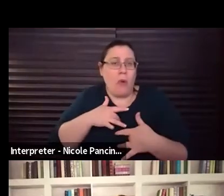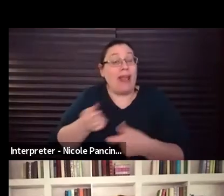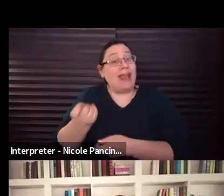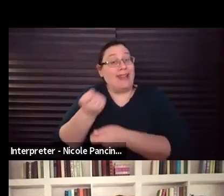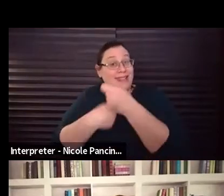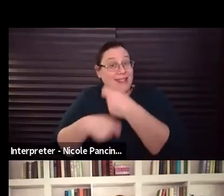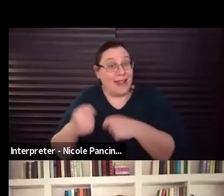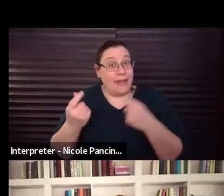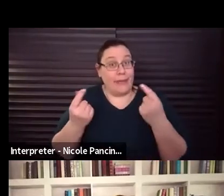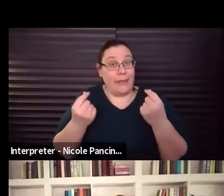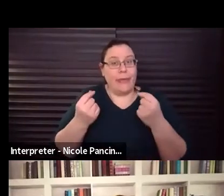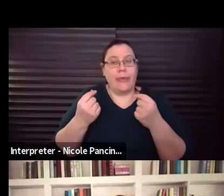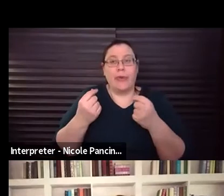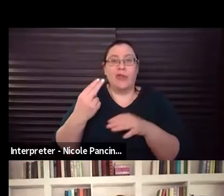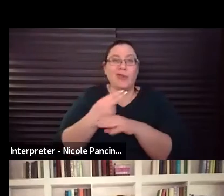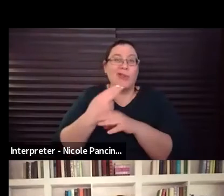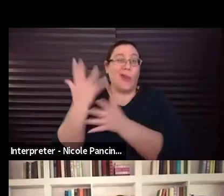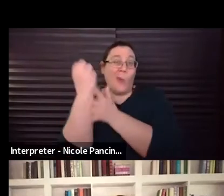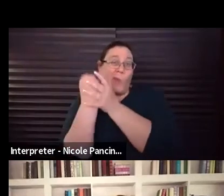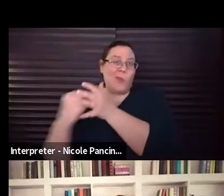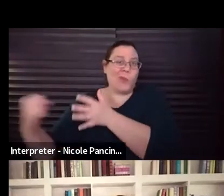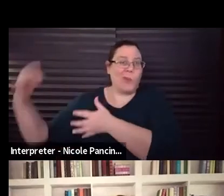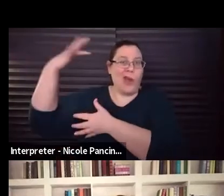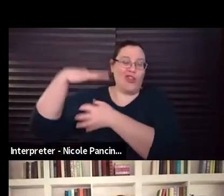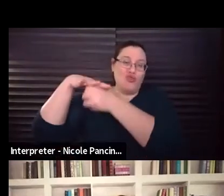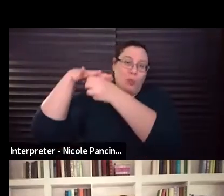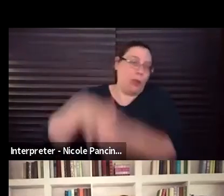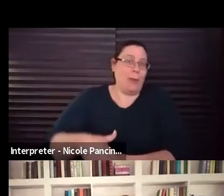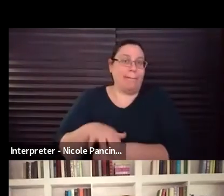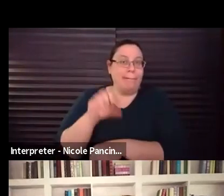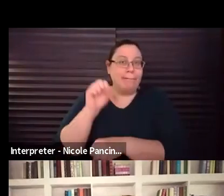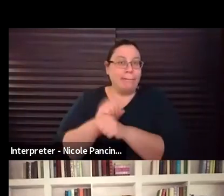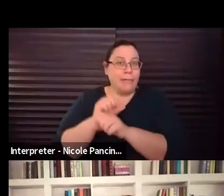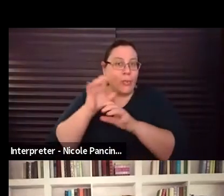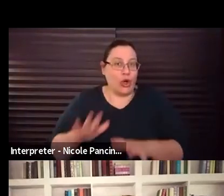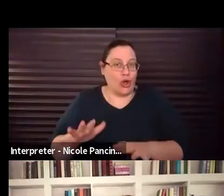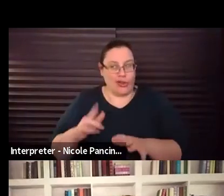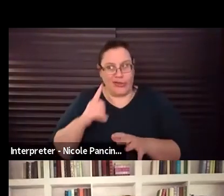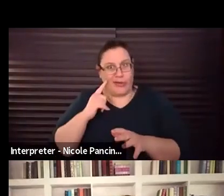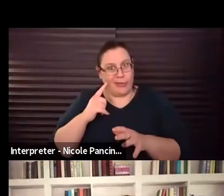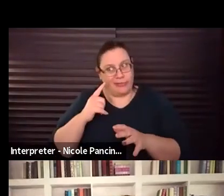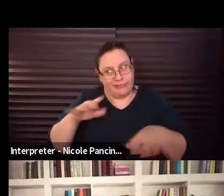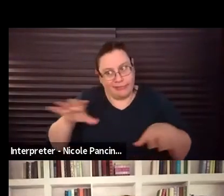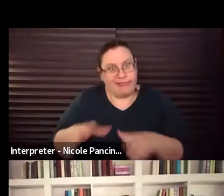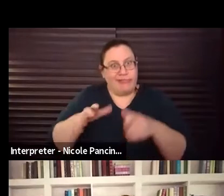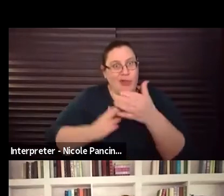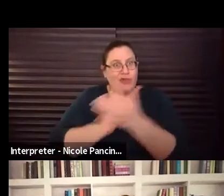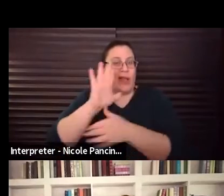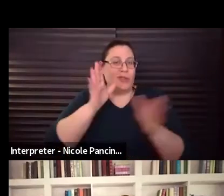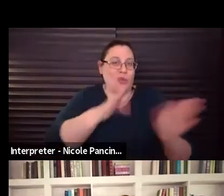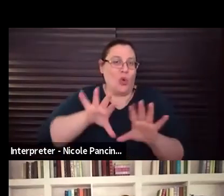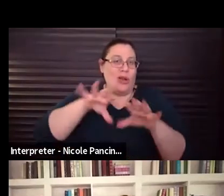using, their vast wealth to try to crush workers from exercising the right to organize. Workers